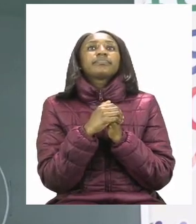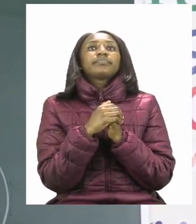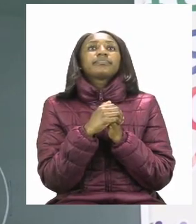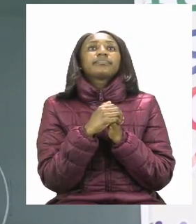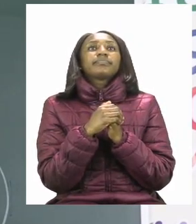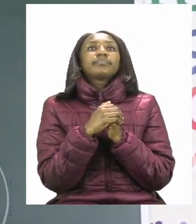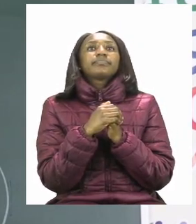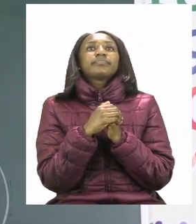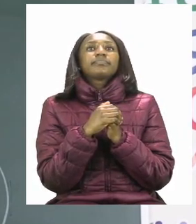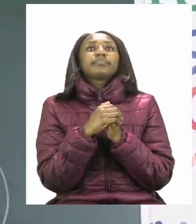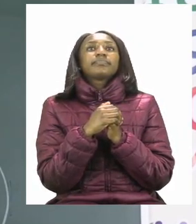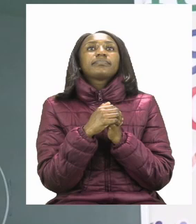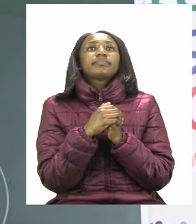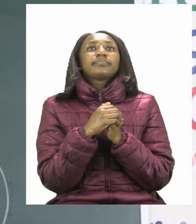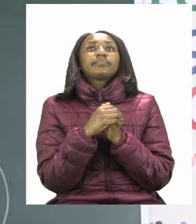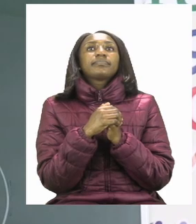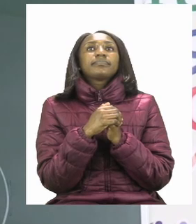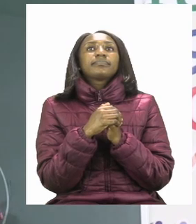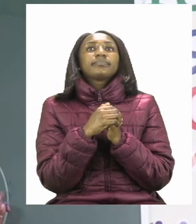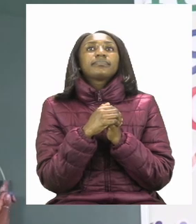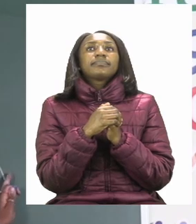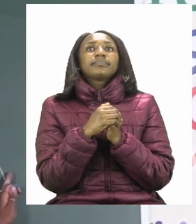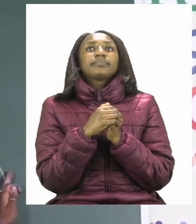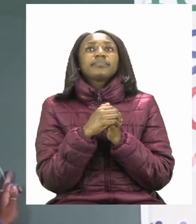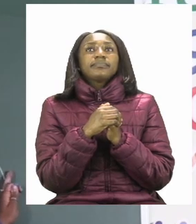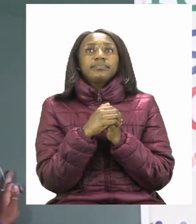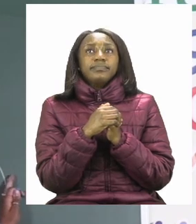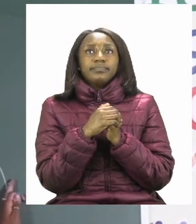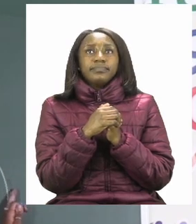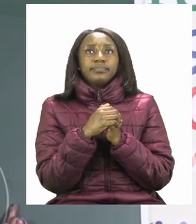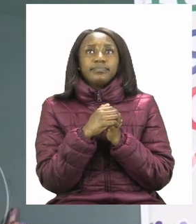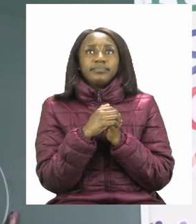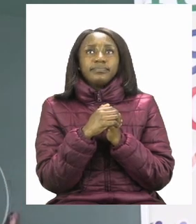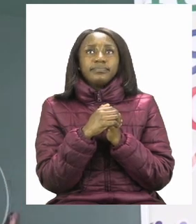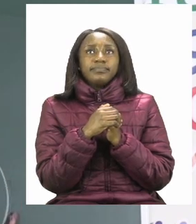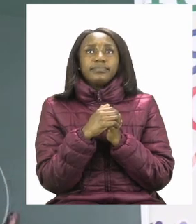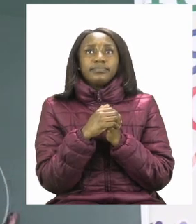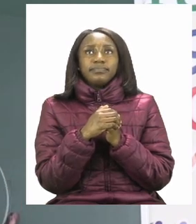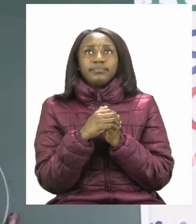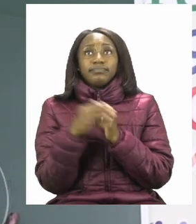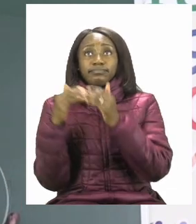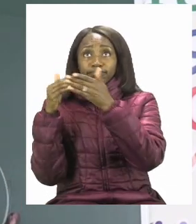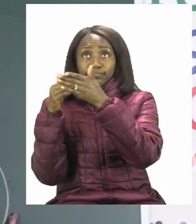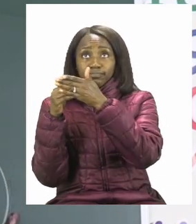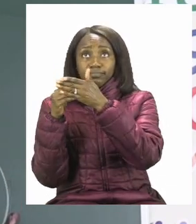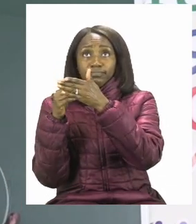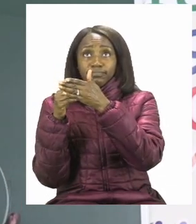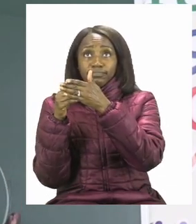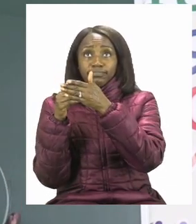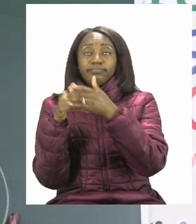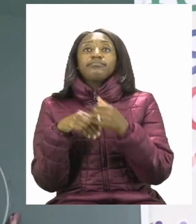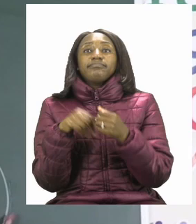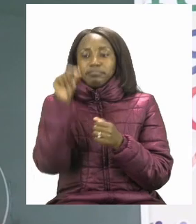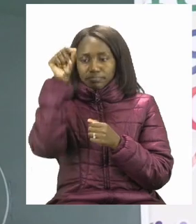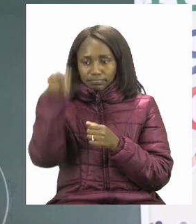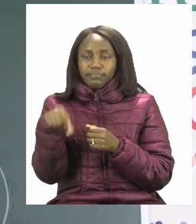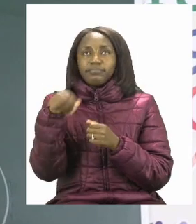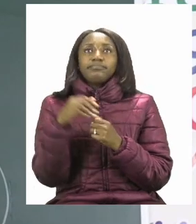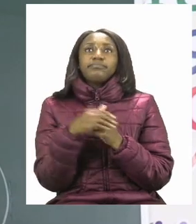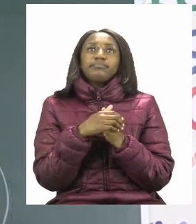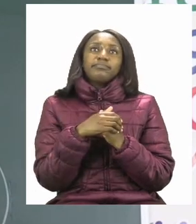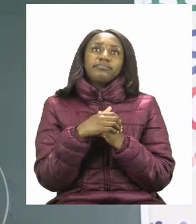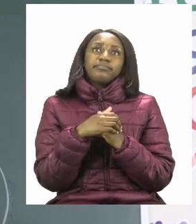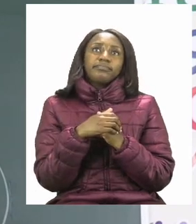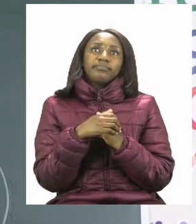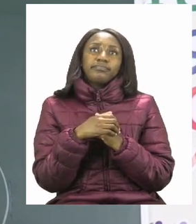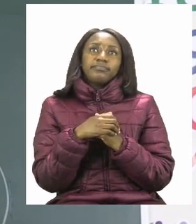Then, make sure that you also put a ending line or a finishing line.